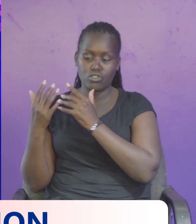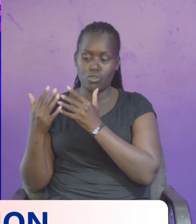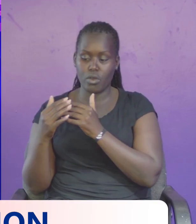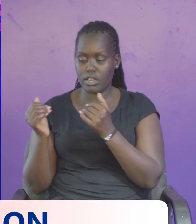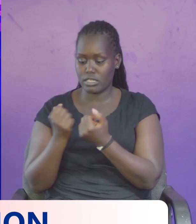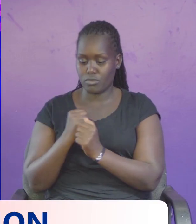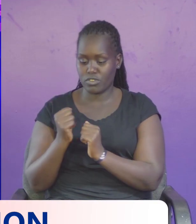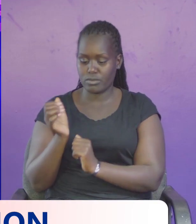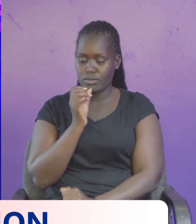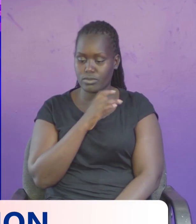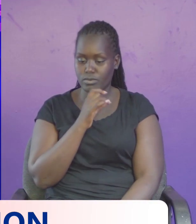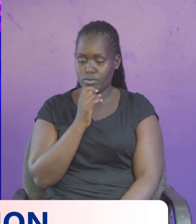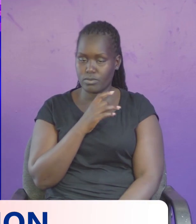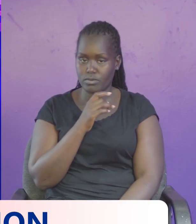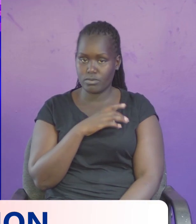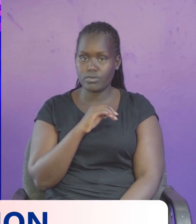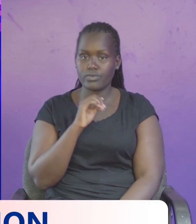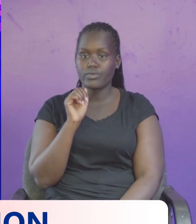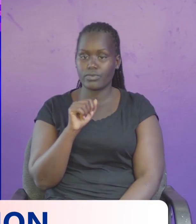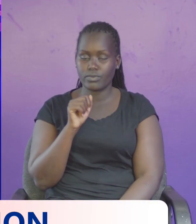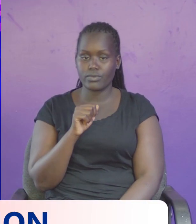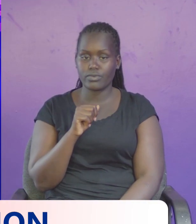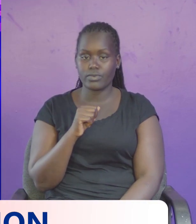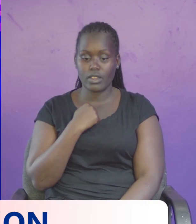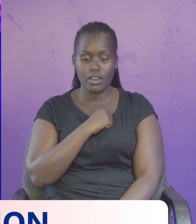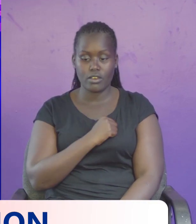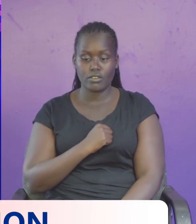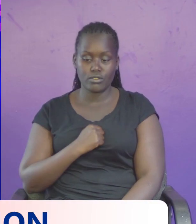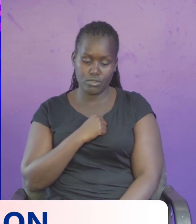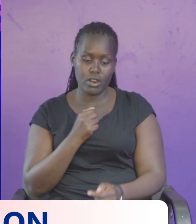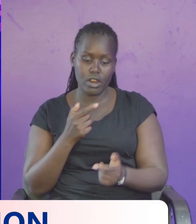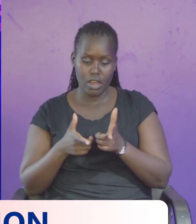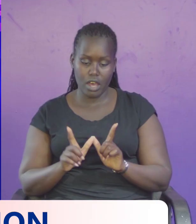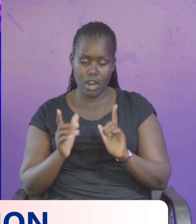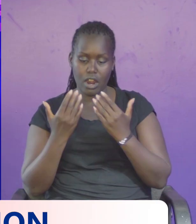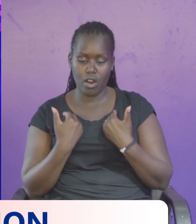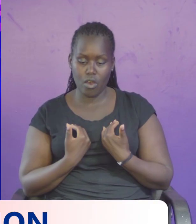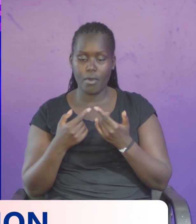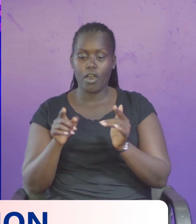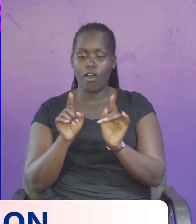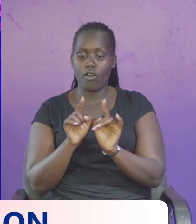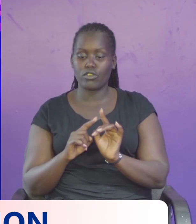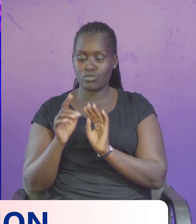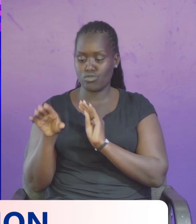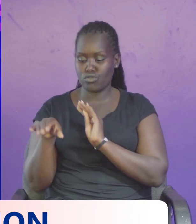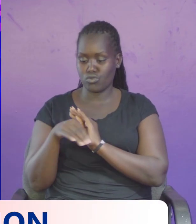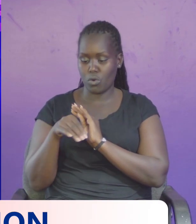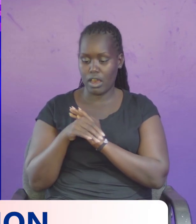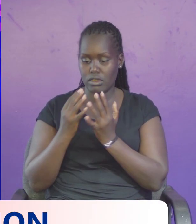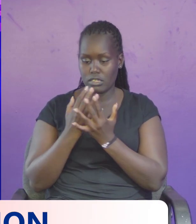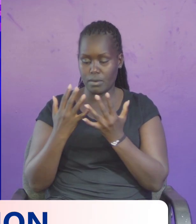anymore. Right. Yes. Right. Paule, allow me just to also add something to what she said.